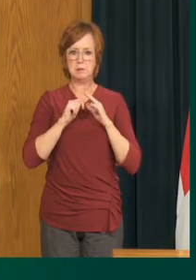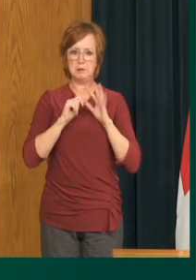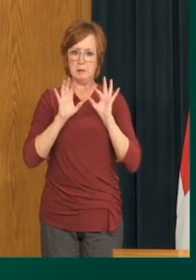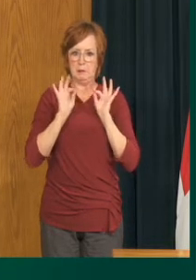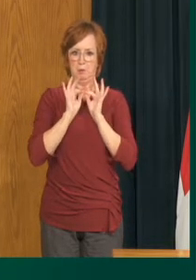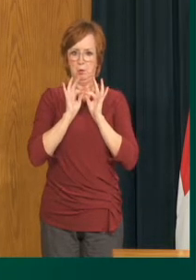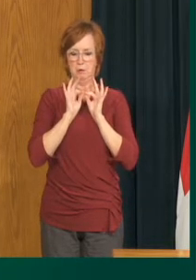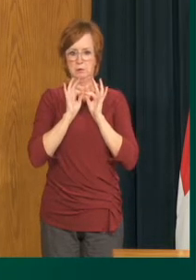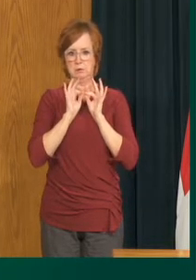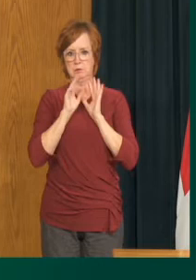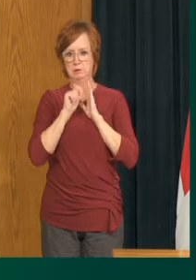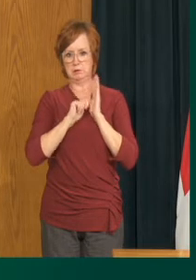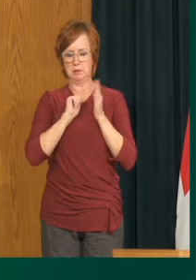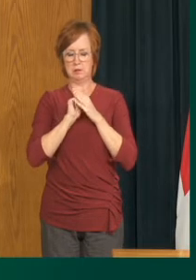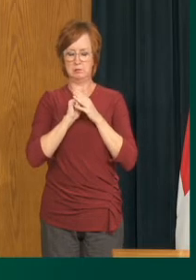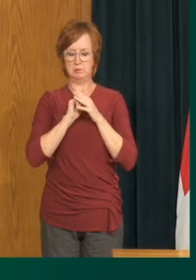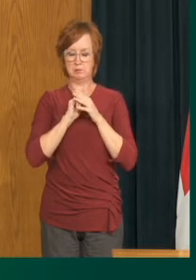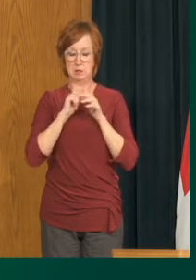very